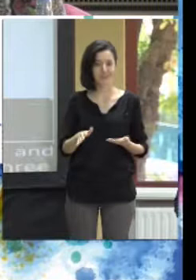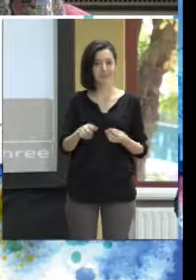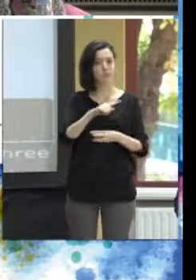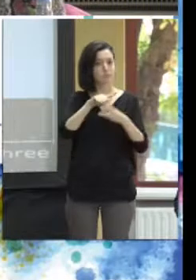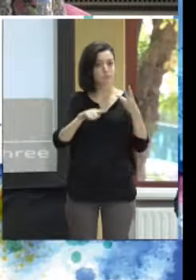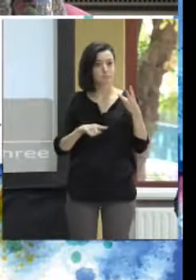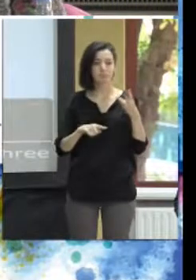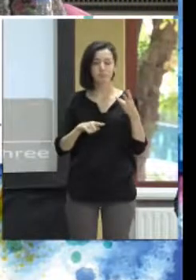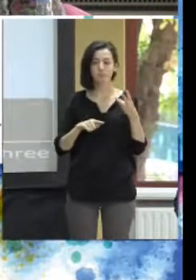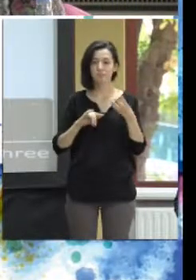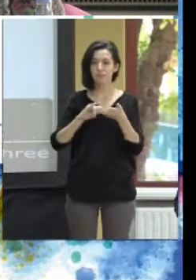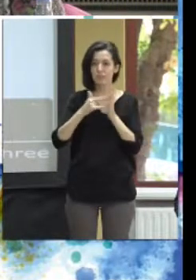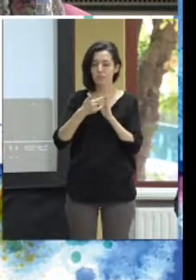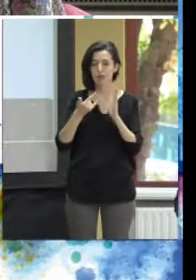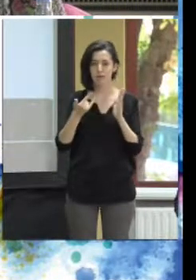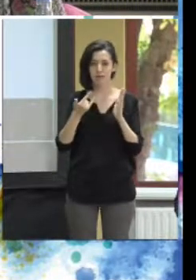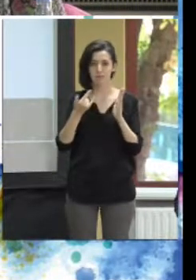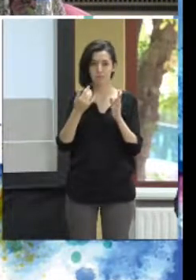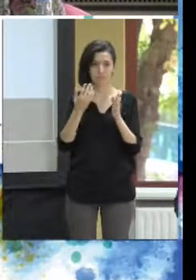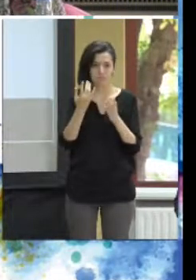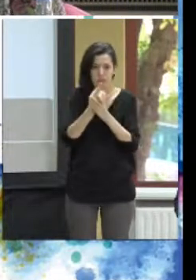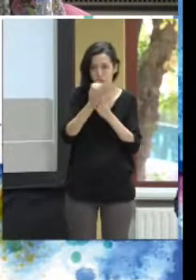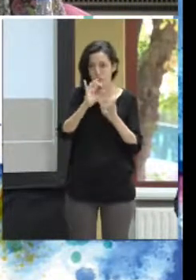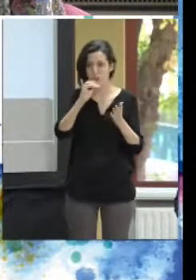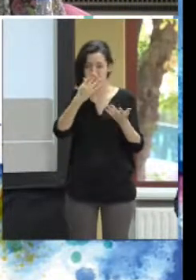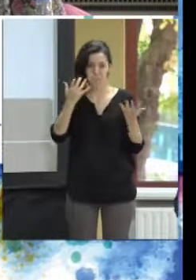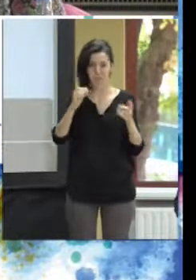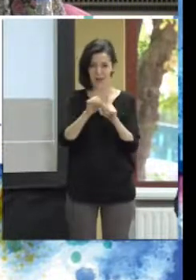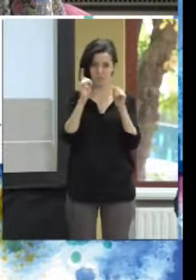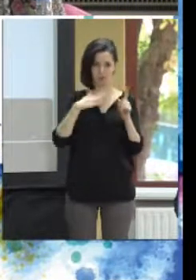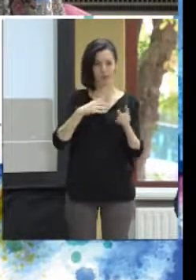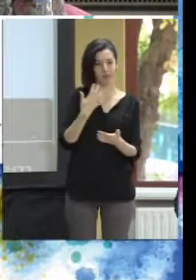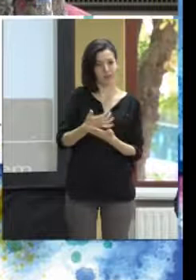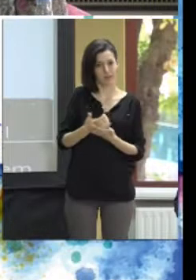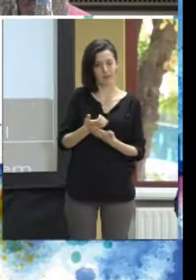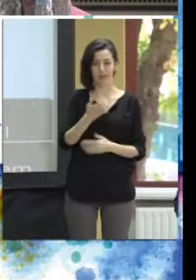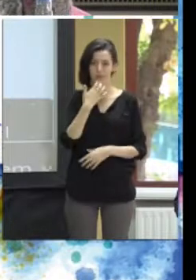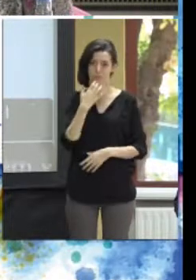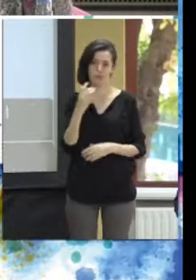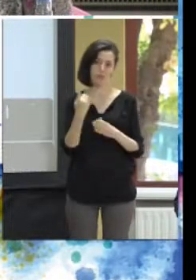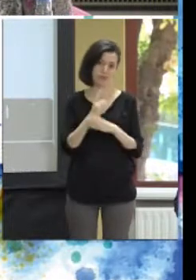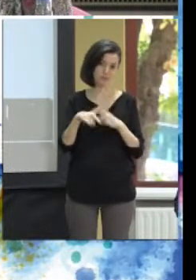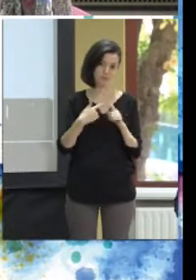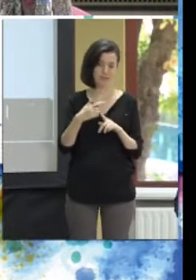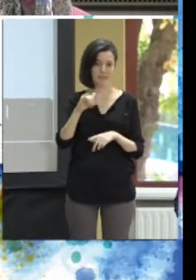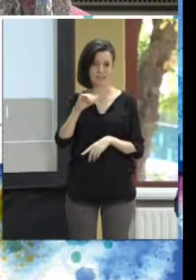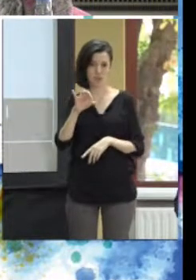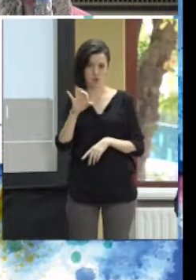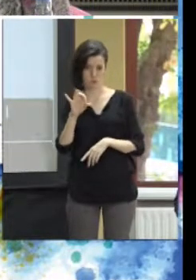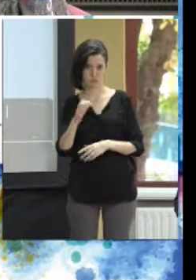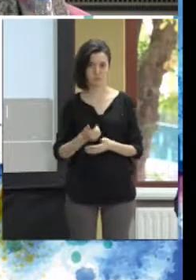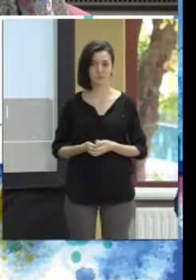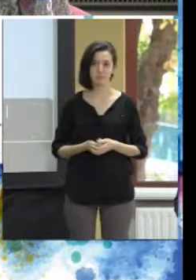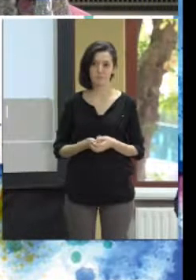apps, and no matter what system you have in your device, you can download these in Android, iOS,